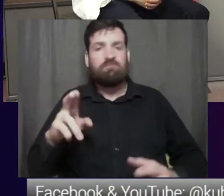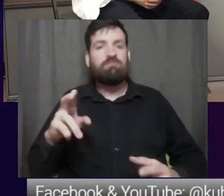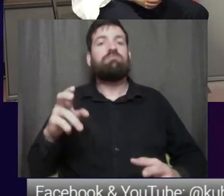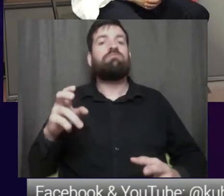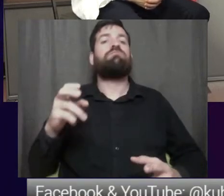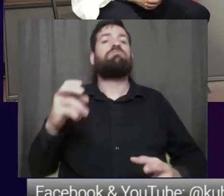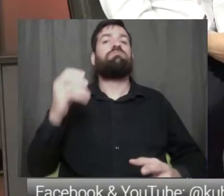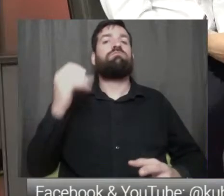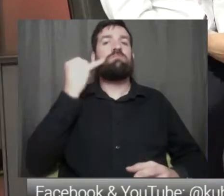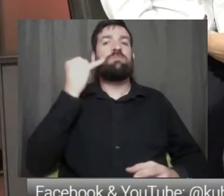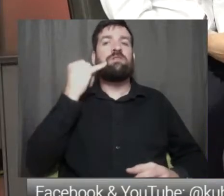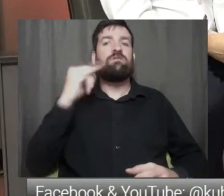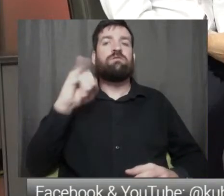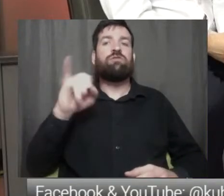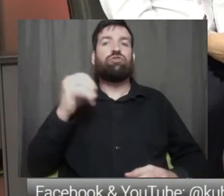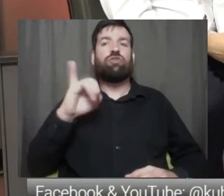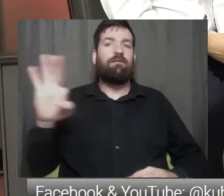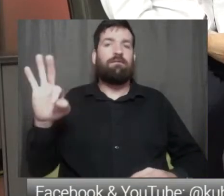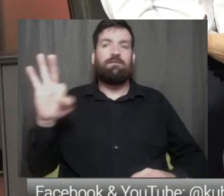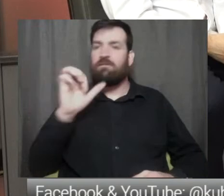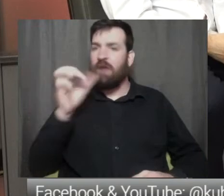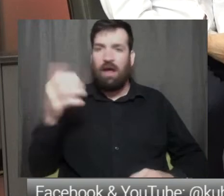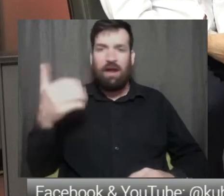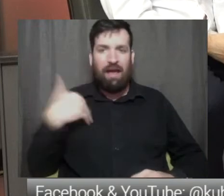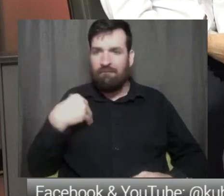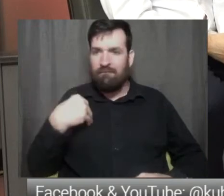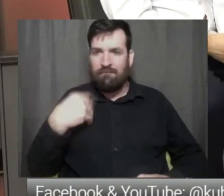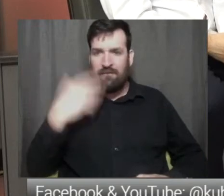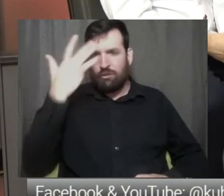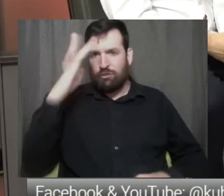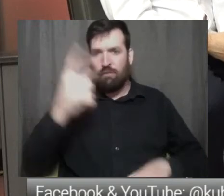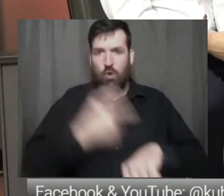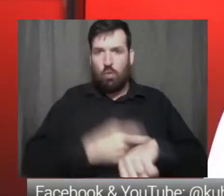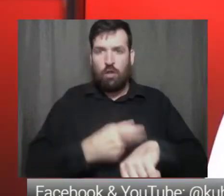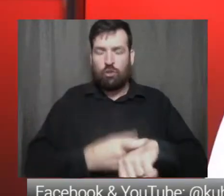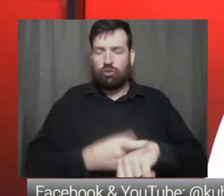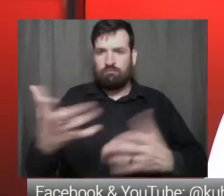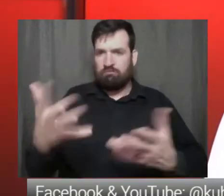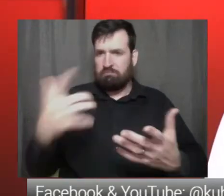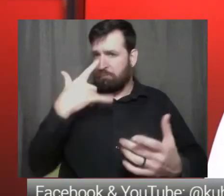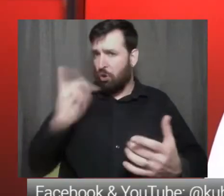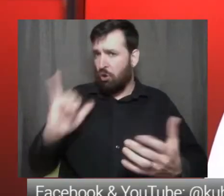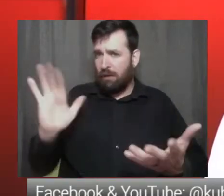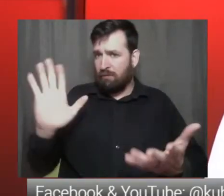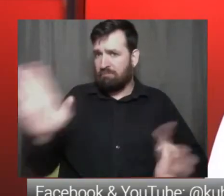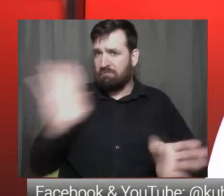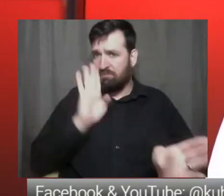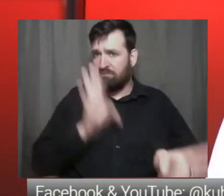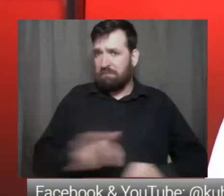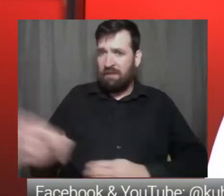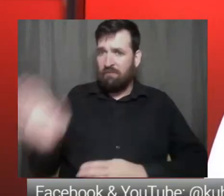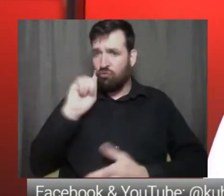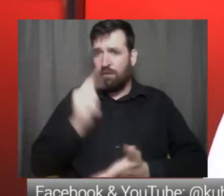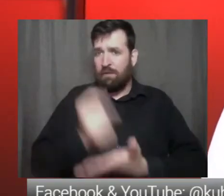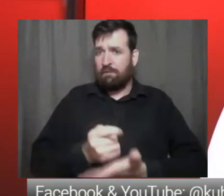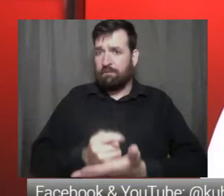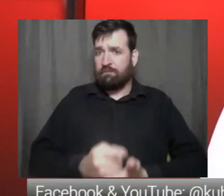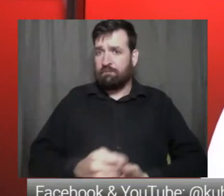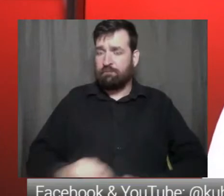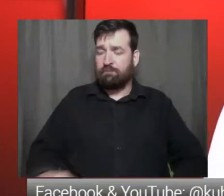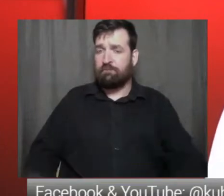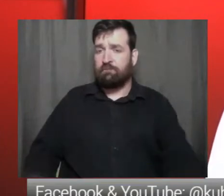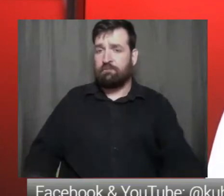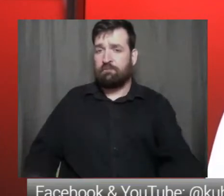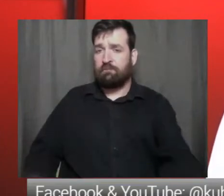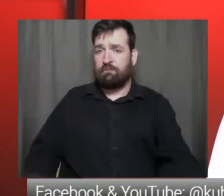he not had his smartwatch on? What would his course of treatment been? Yes, the biggest help that